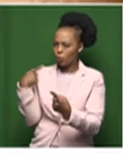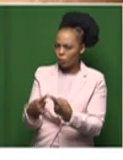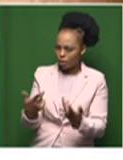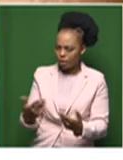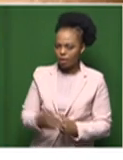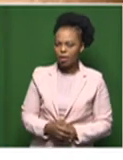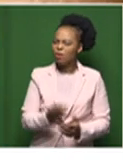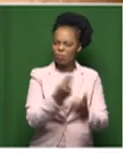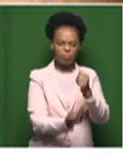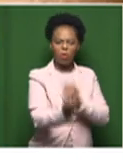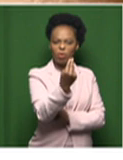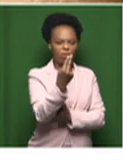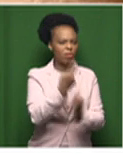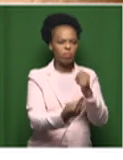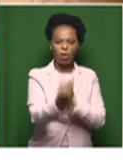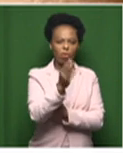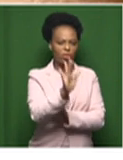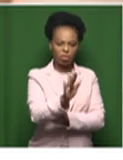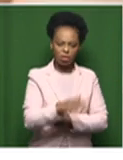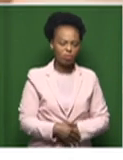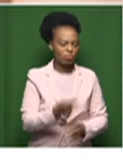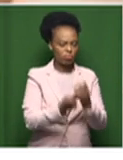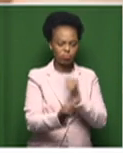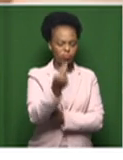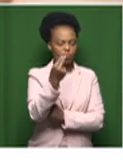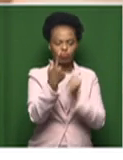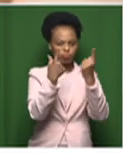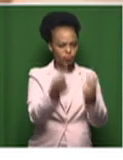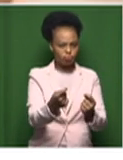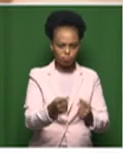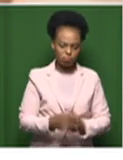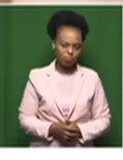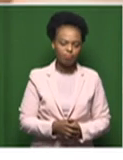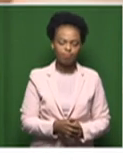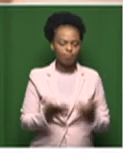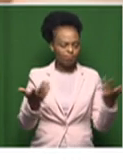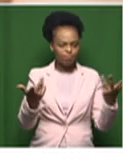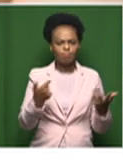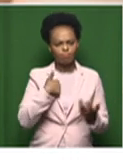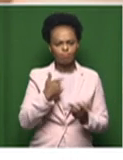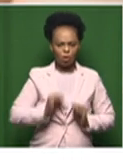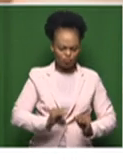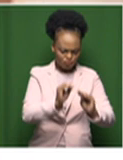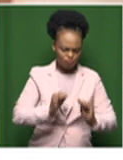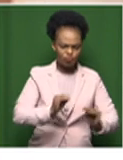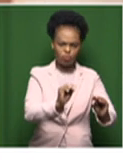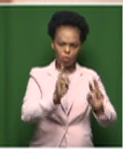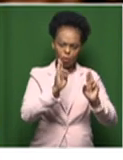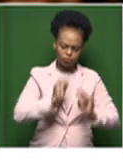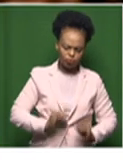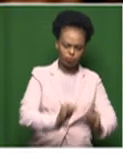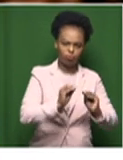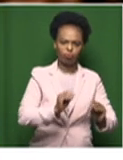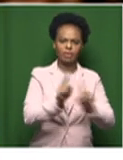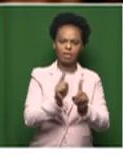It does both. Yeah, it does both. It shines the light and it also dispels the myth. Yes, I hope to educate and also to preserve the culture